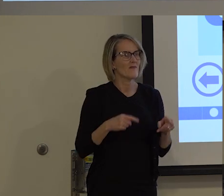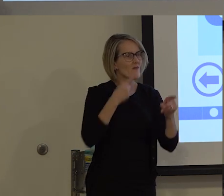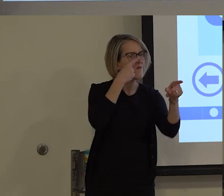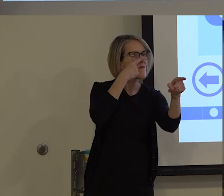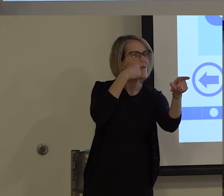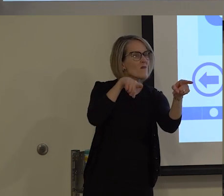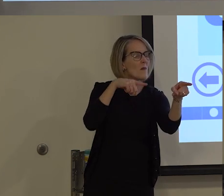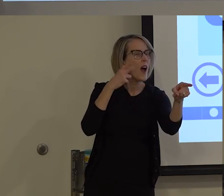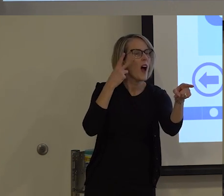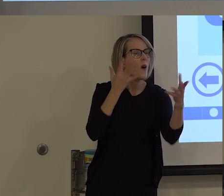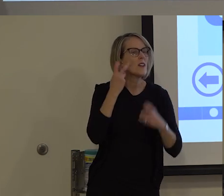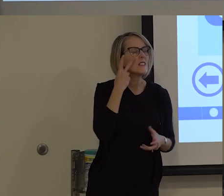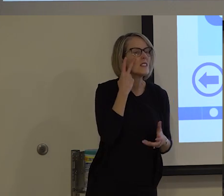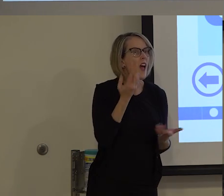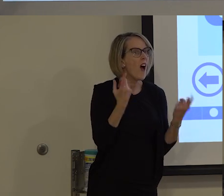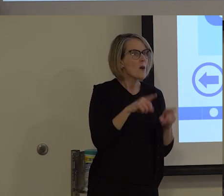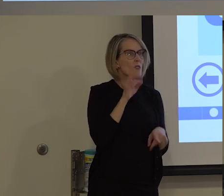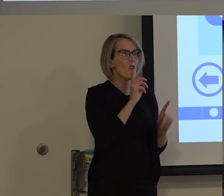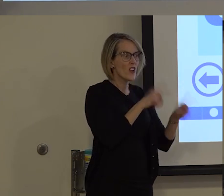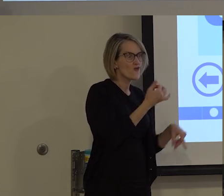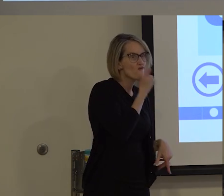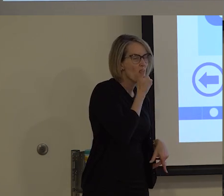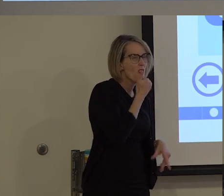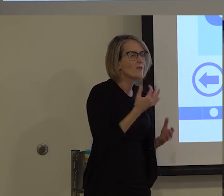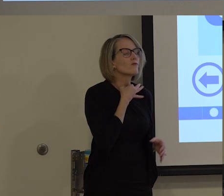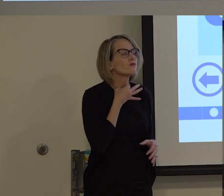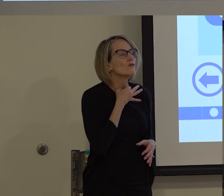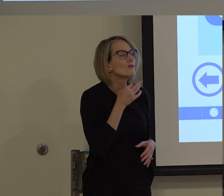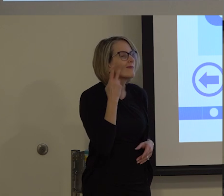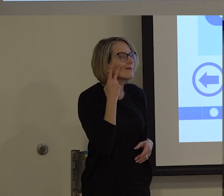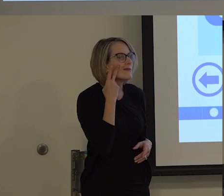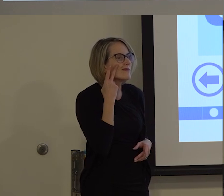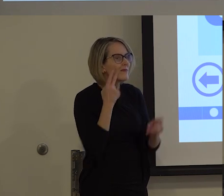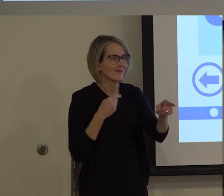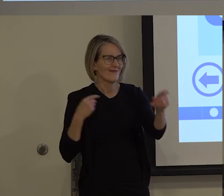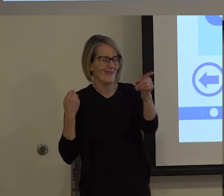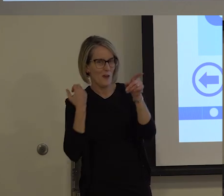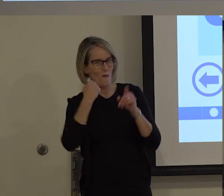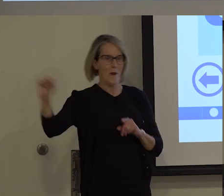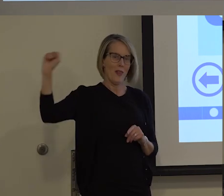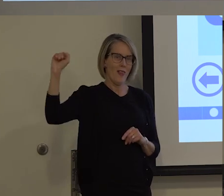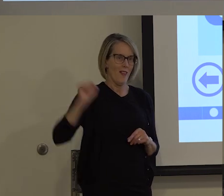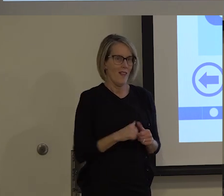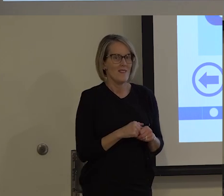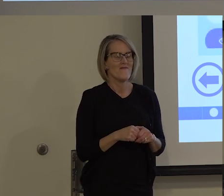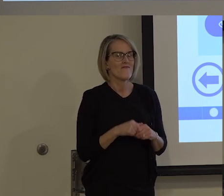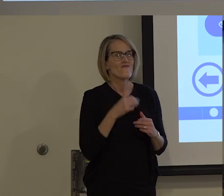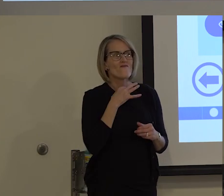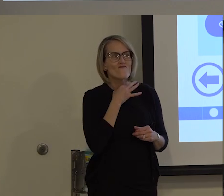get it wrong? When you get it wrong? Yes. So, so is there a calculator? Let's say no.